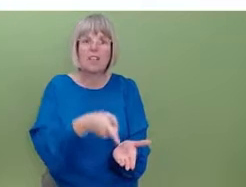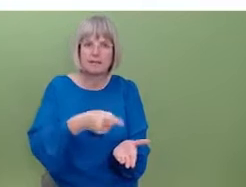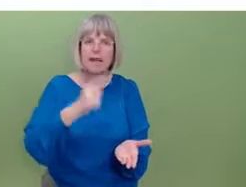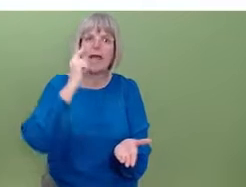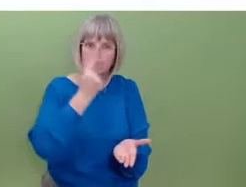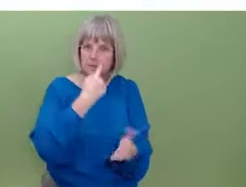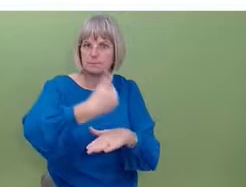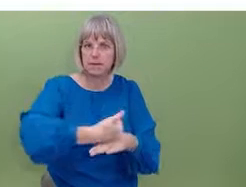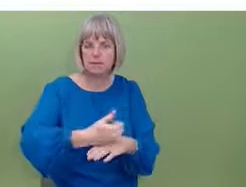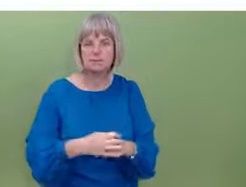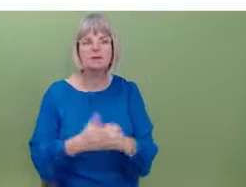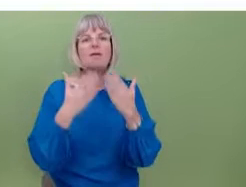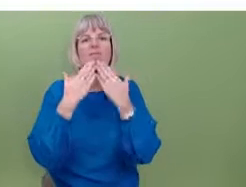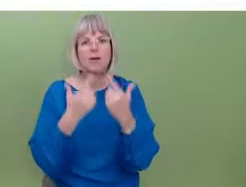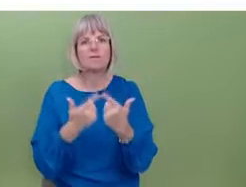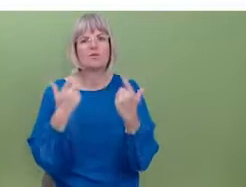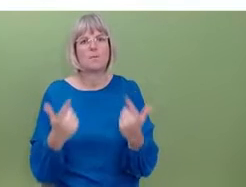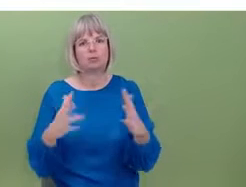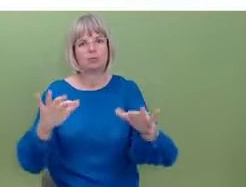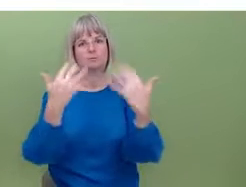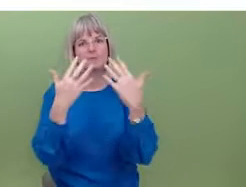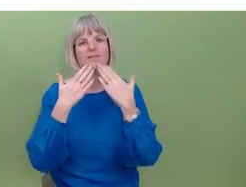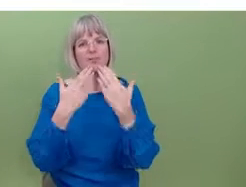thank you very much for your attention.